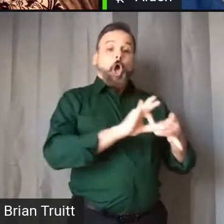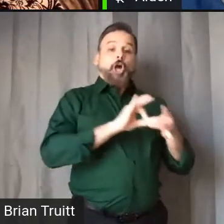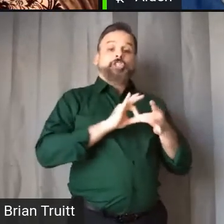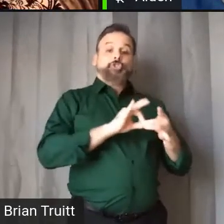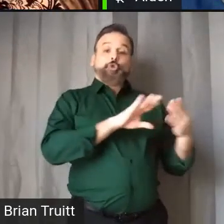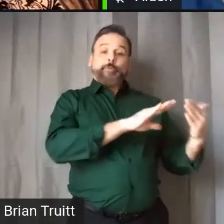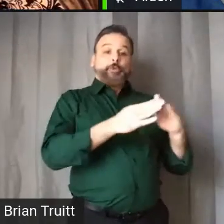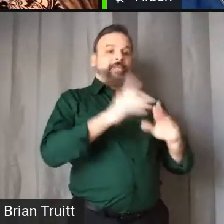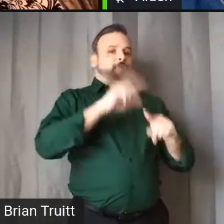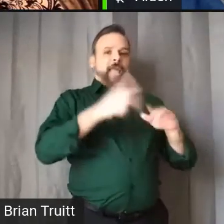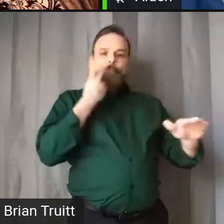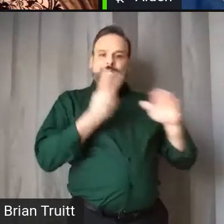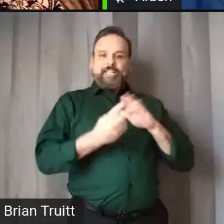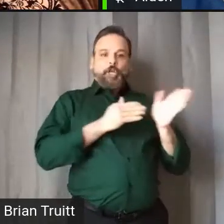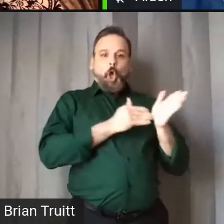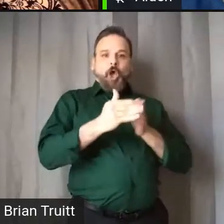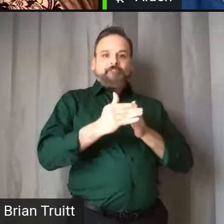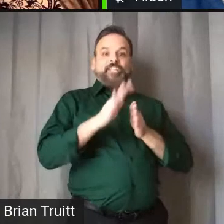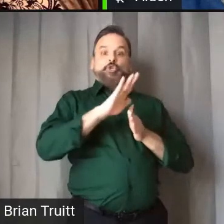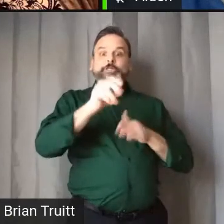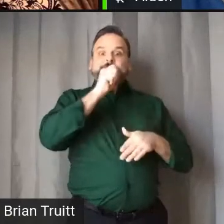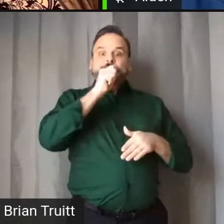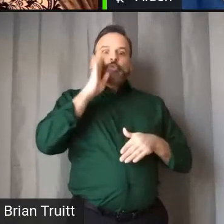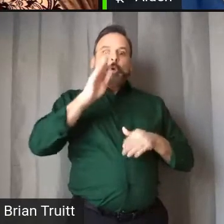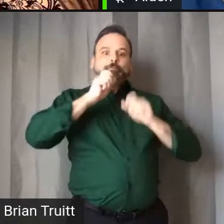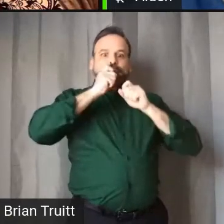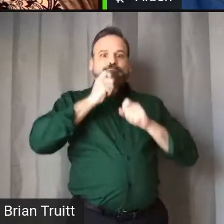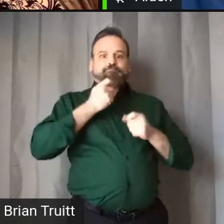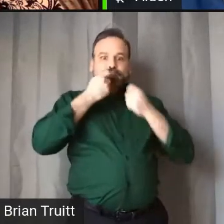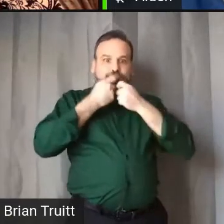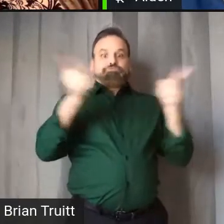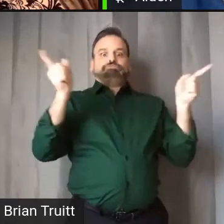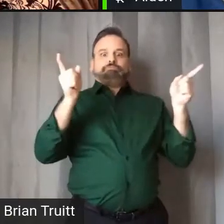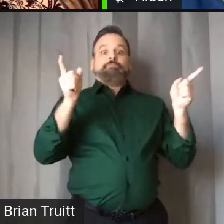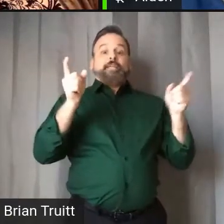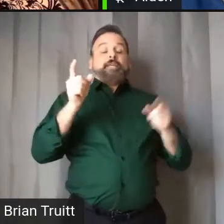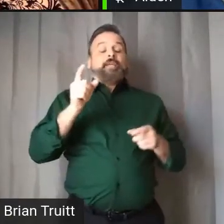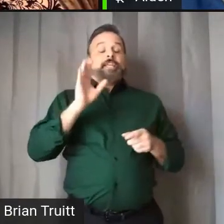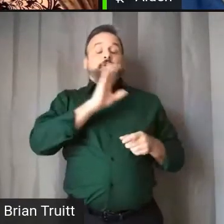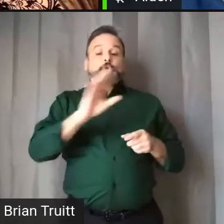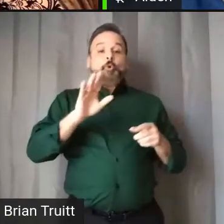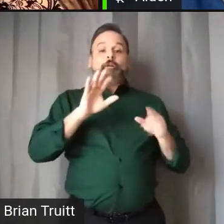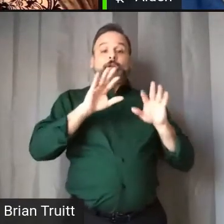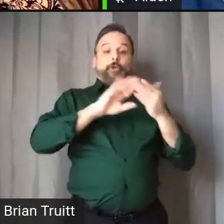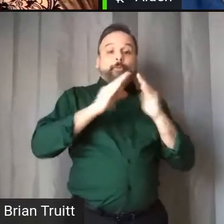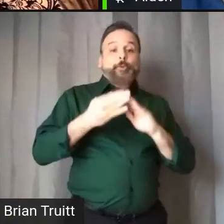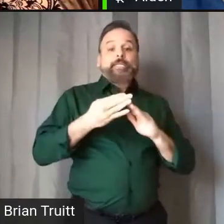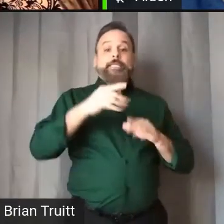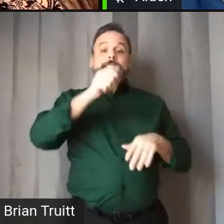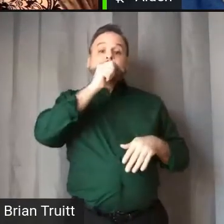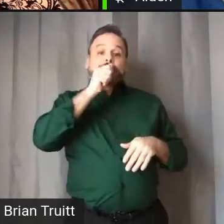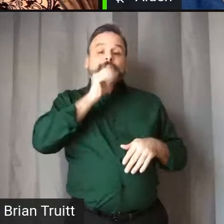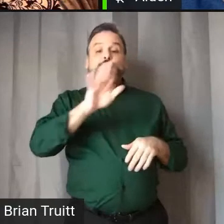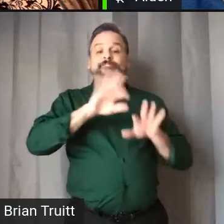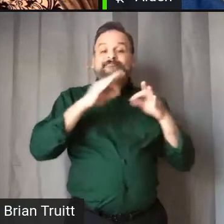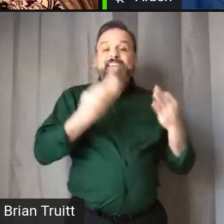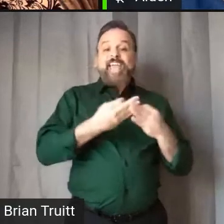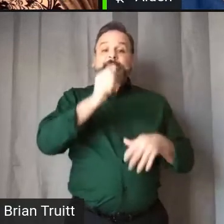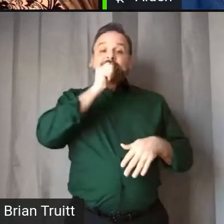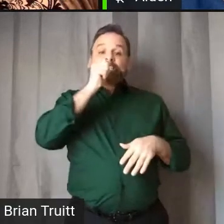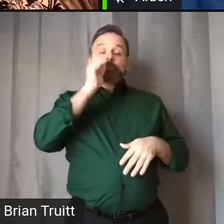And often it's going to tell your secrets. It's going to tell a community secrets. It's going to tell a family secrets. It's going to make you